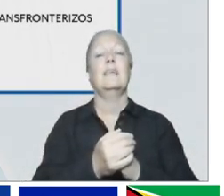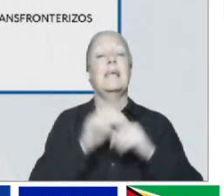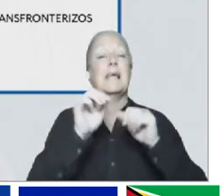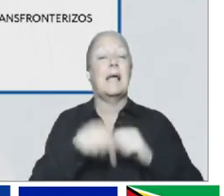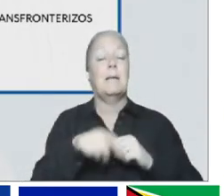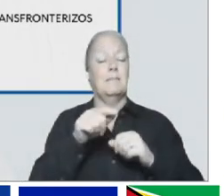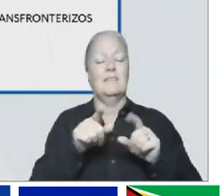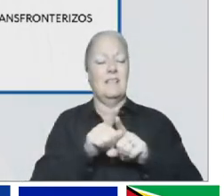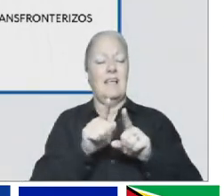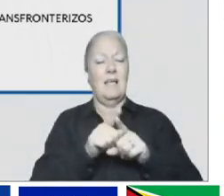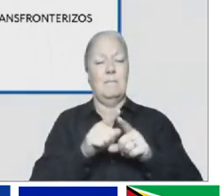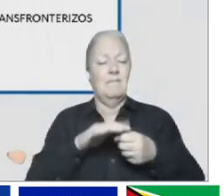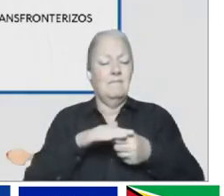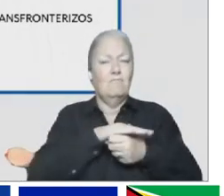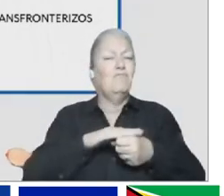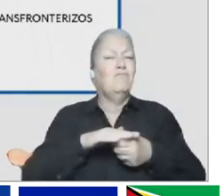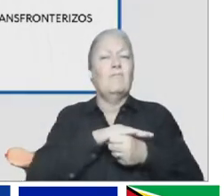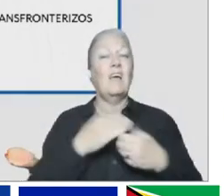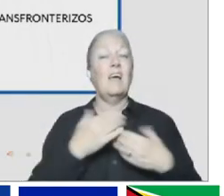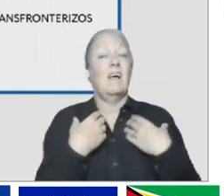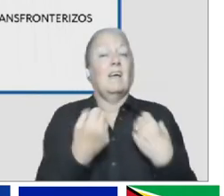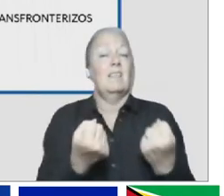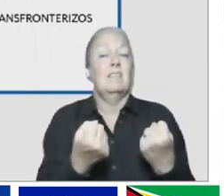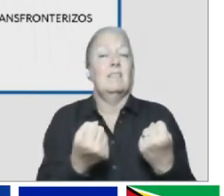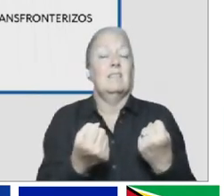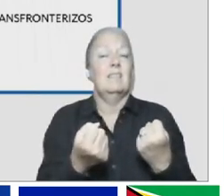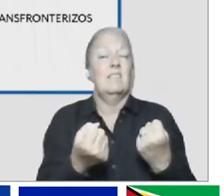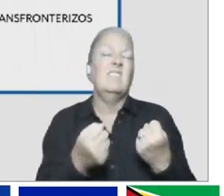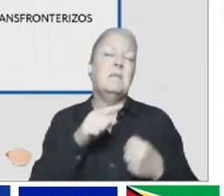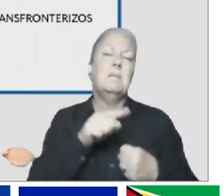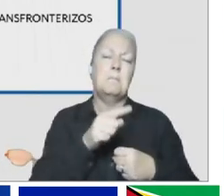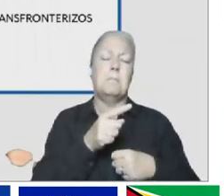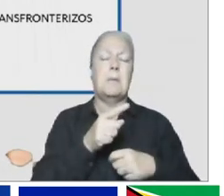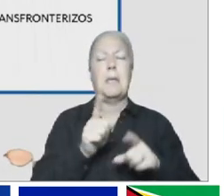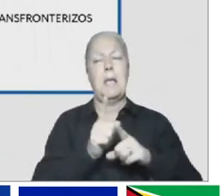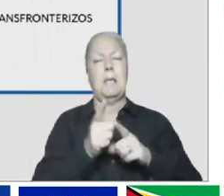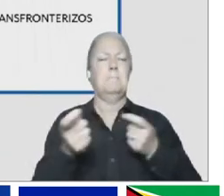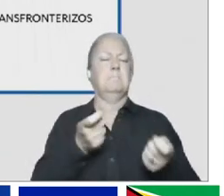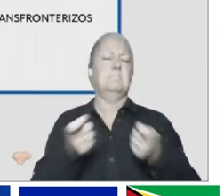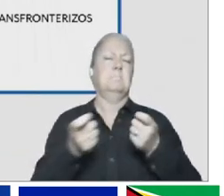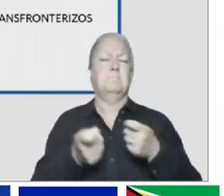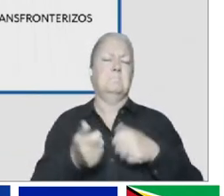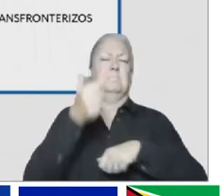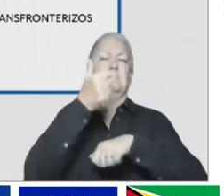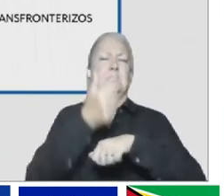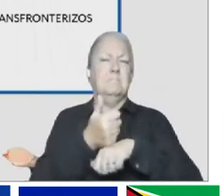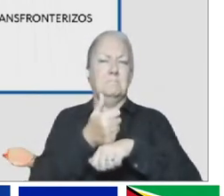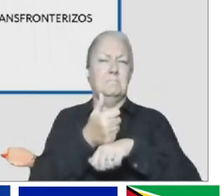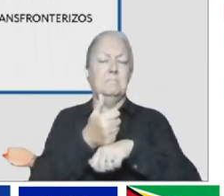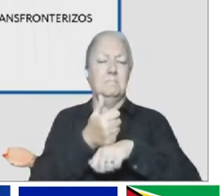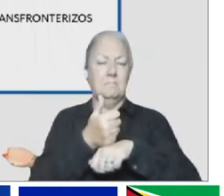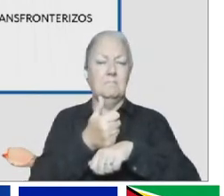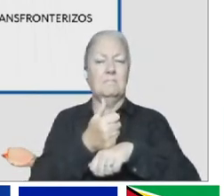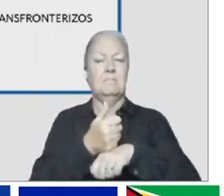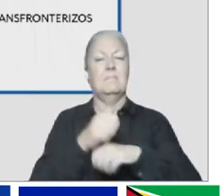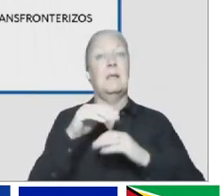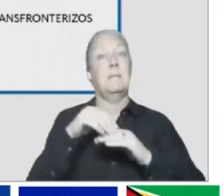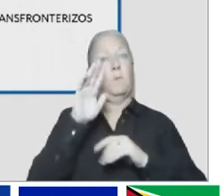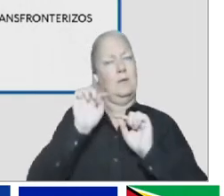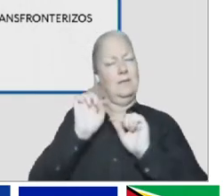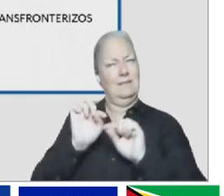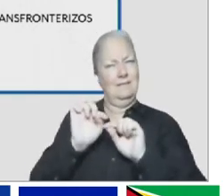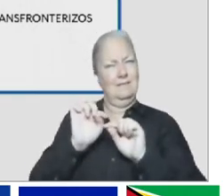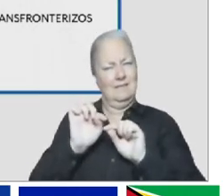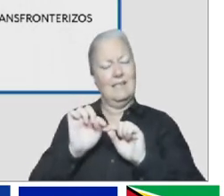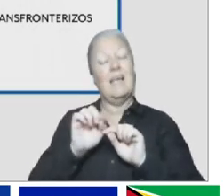is the main one, which effect and impact are more prevalent. Therefore, we have other disciplines, other sectors